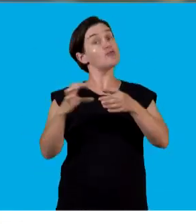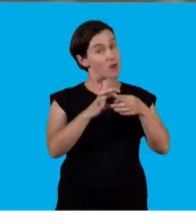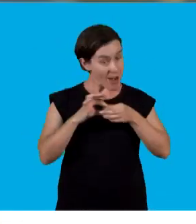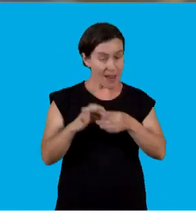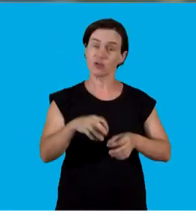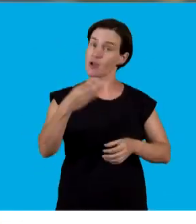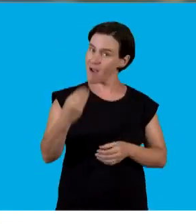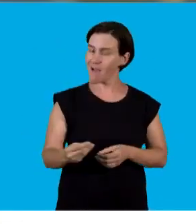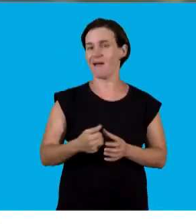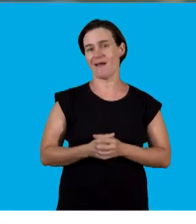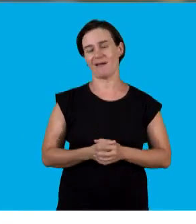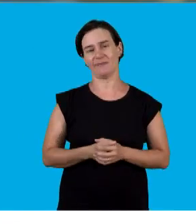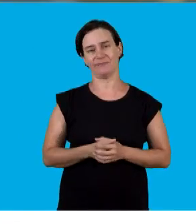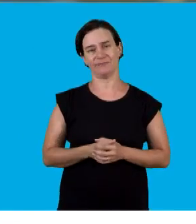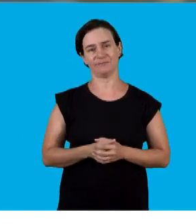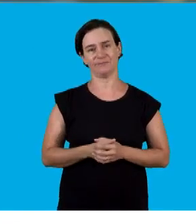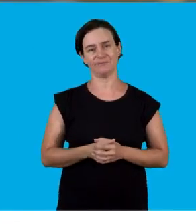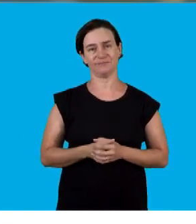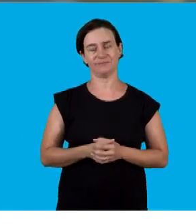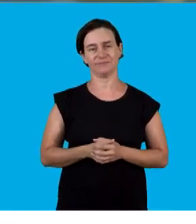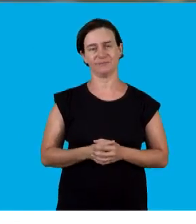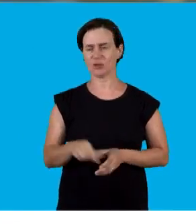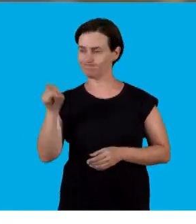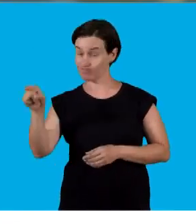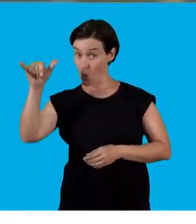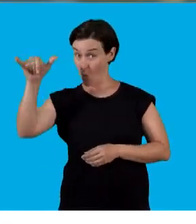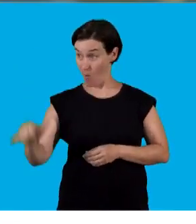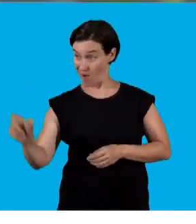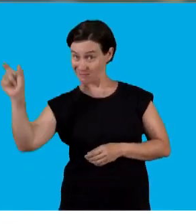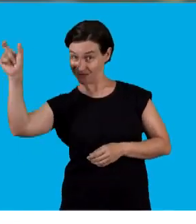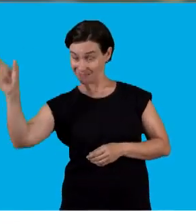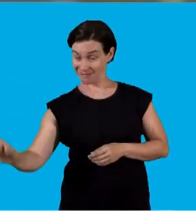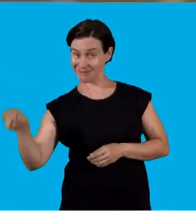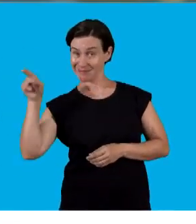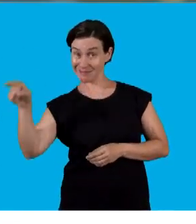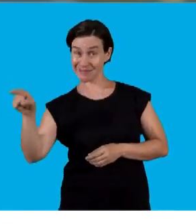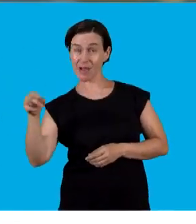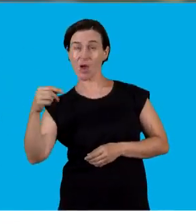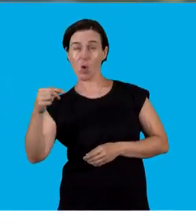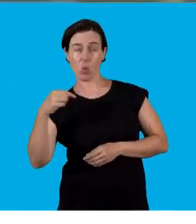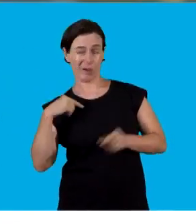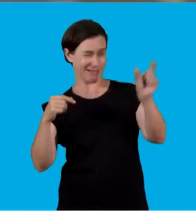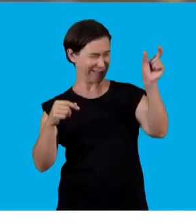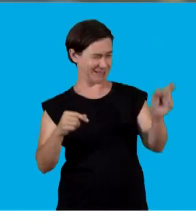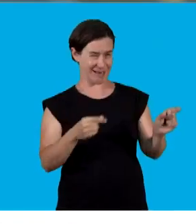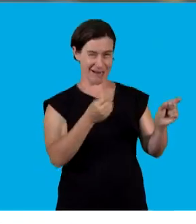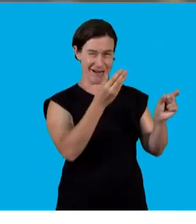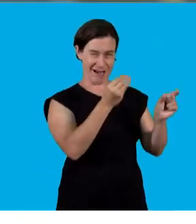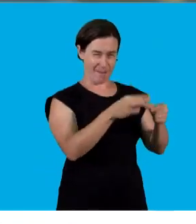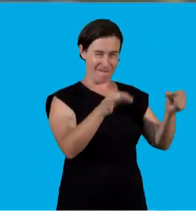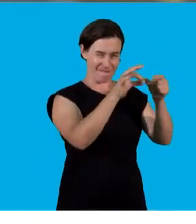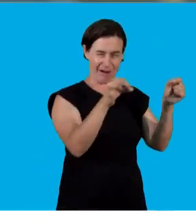the answer from the input values. So the Y values are the results of us using